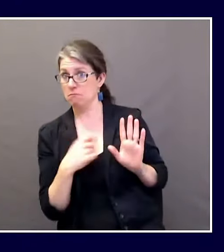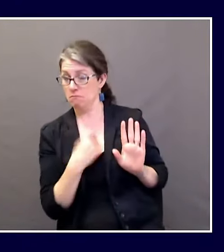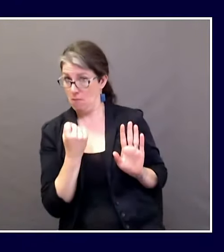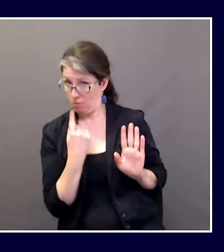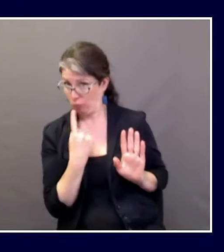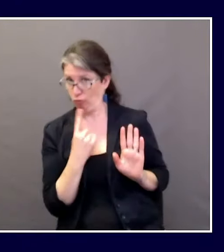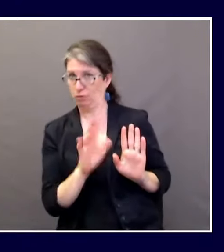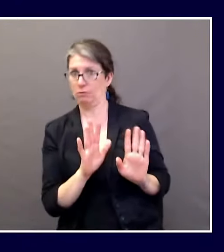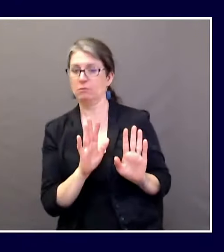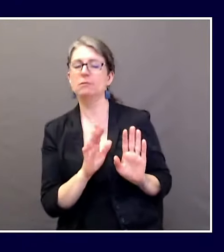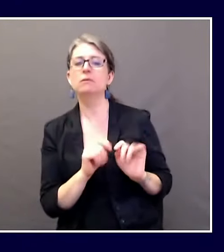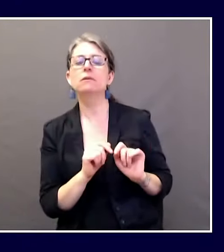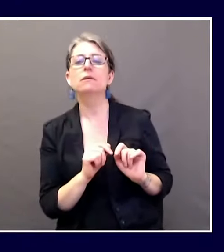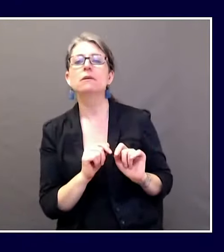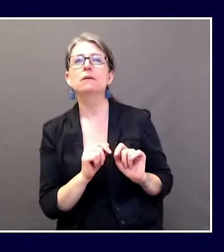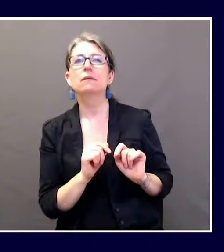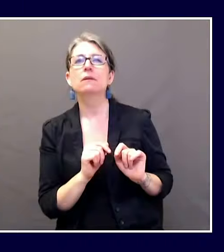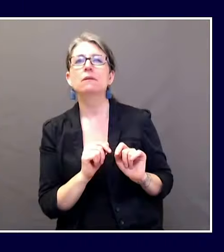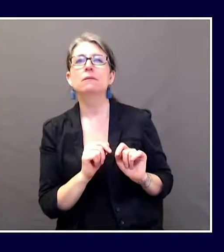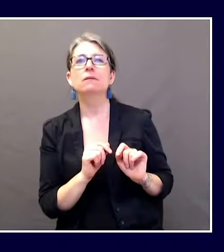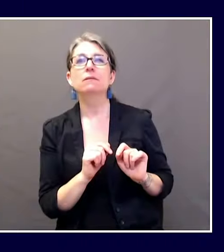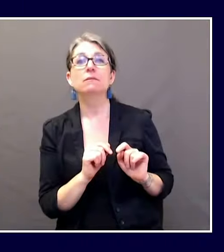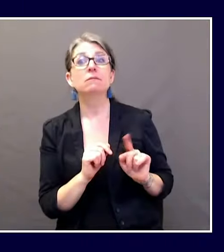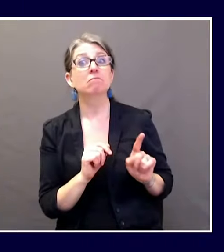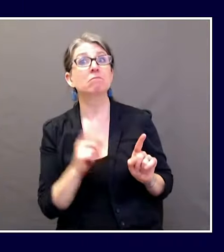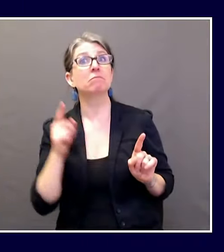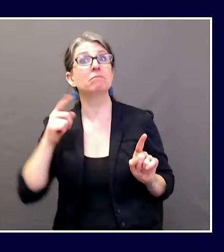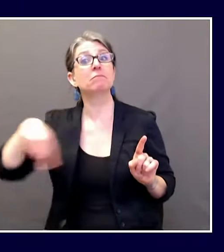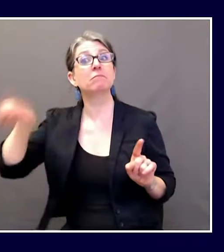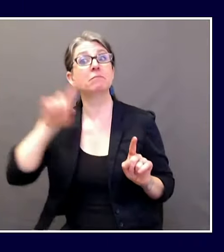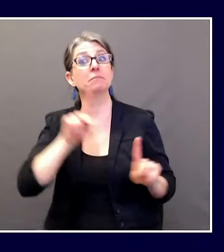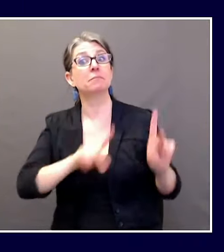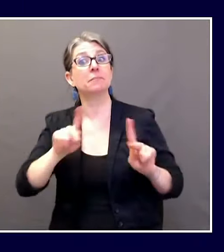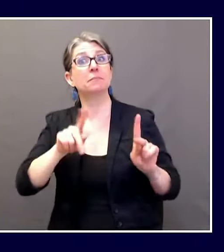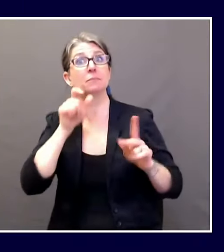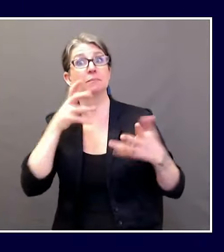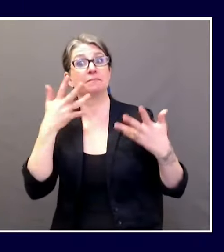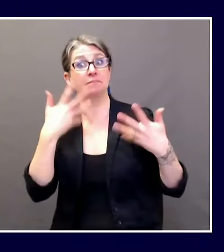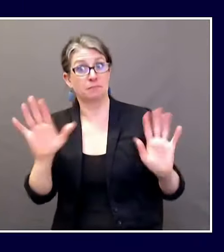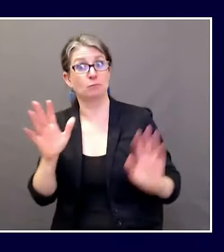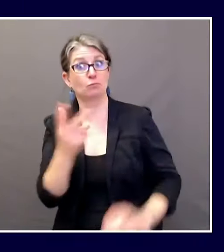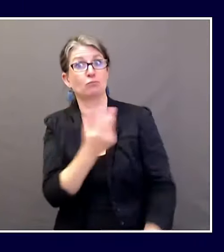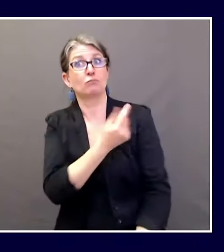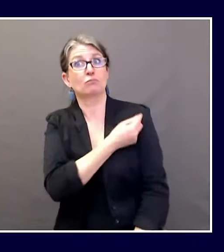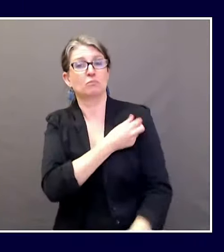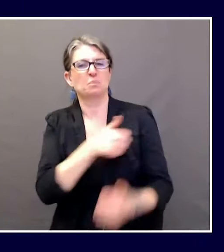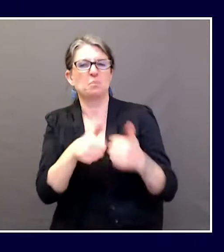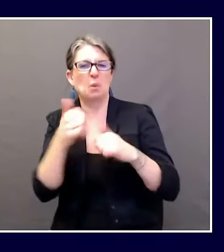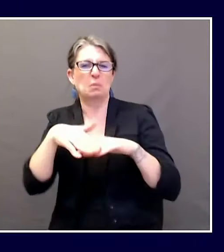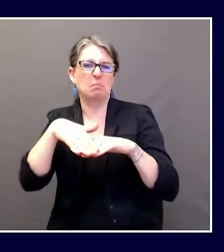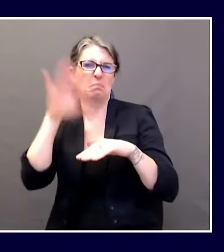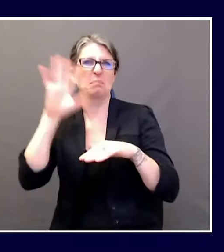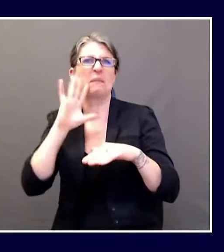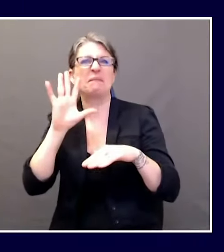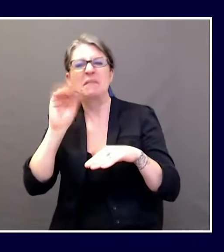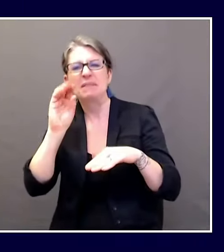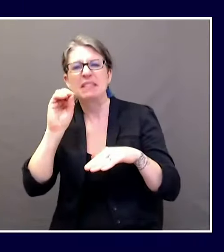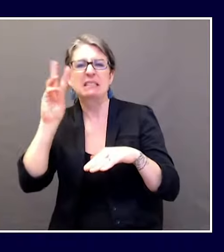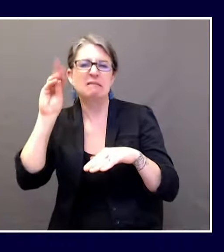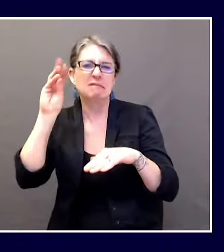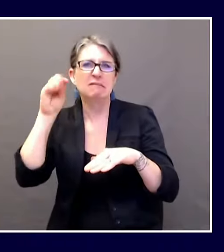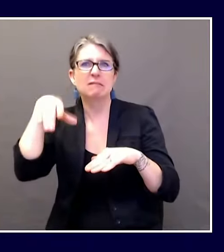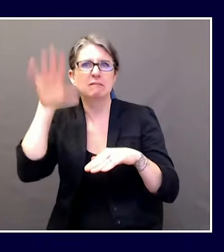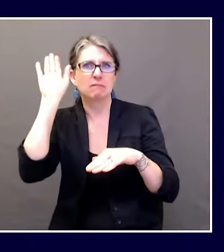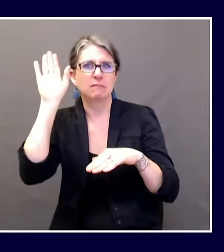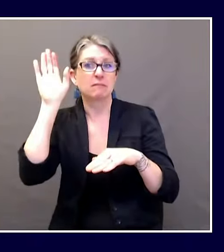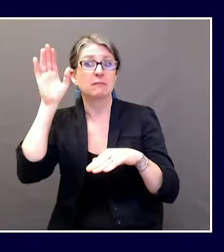than 50 and 60, obviously, is the declining number of deaths, is that at all evidence of